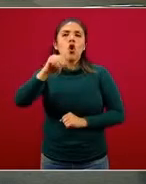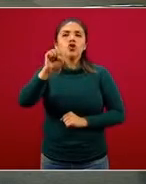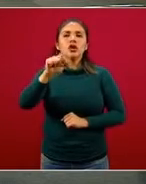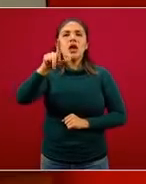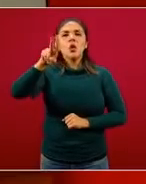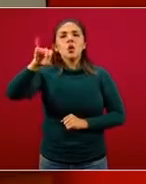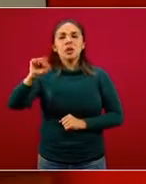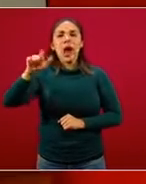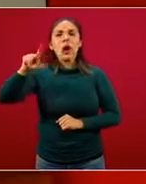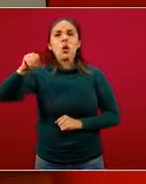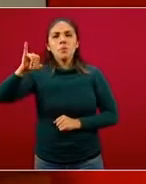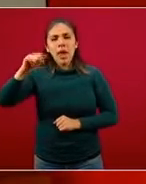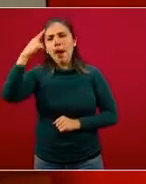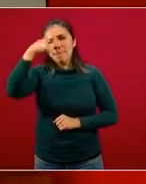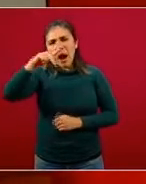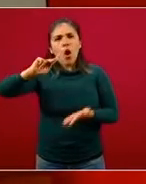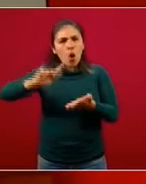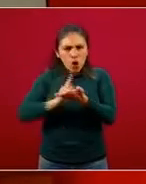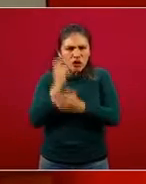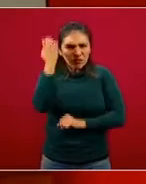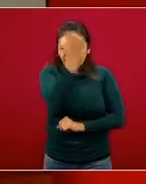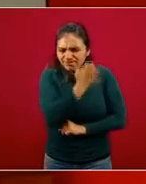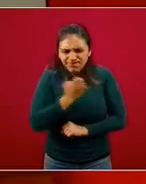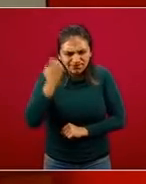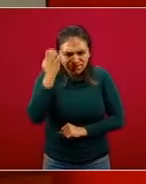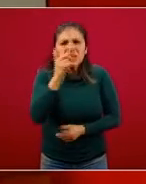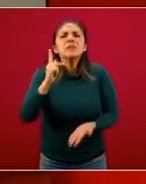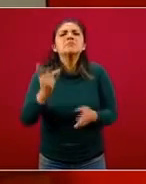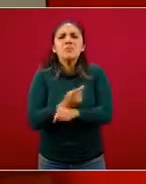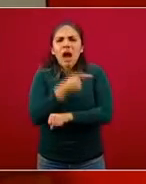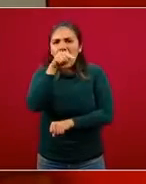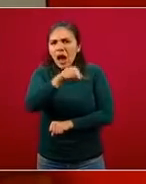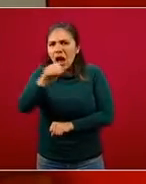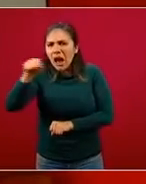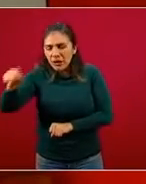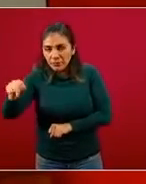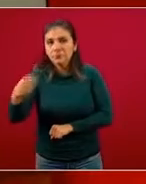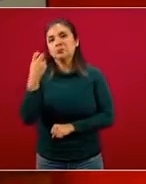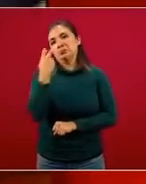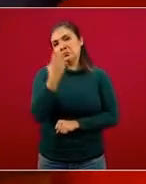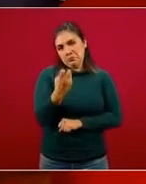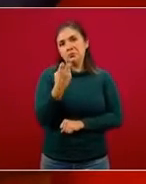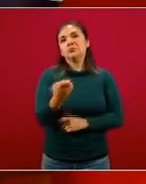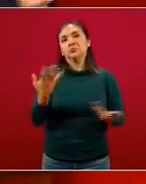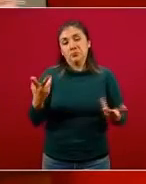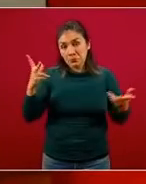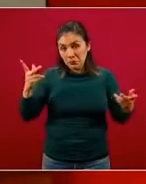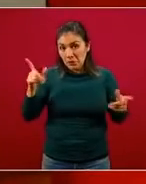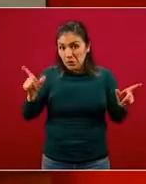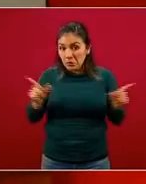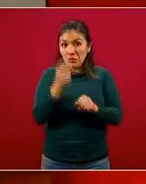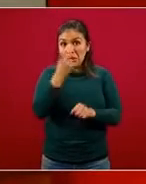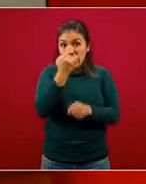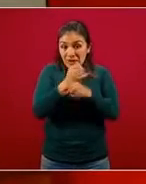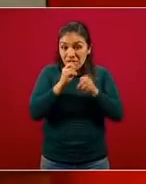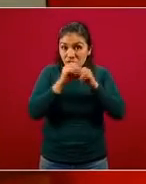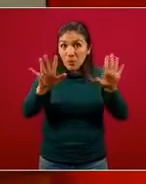then there are mechanisms for them to rectify and to correct this data.